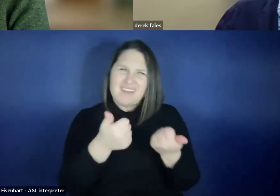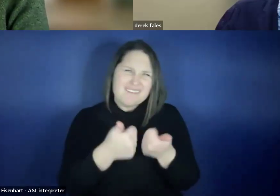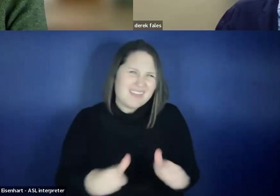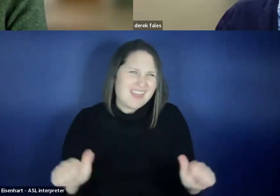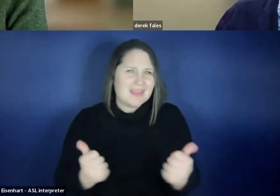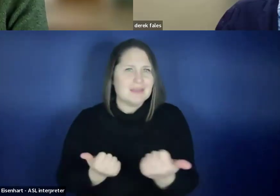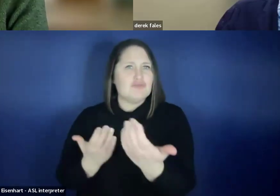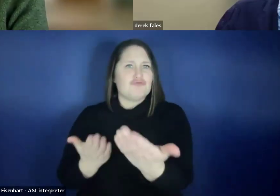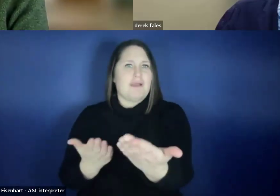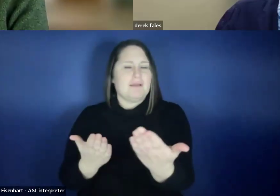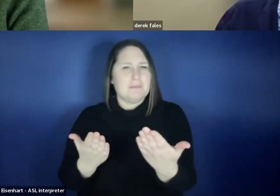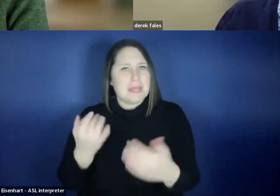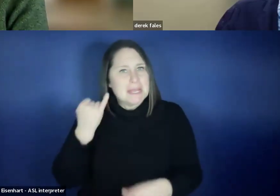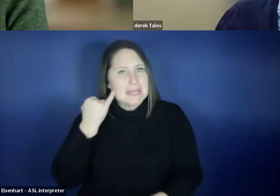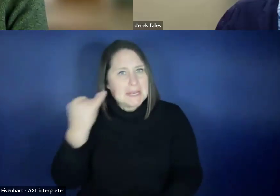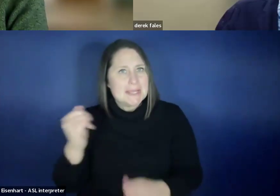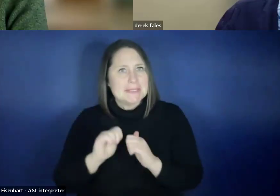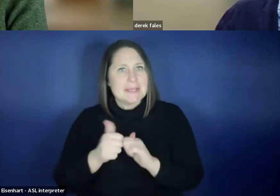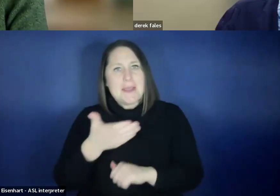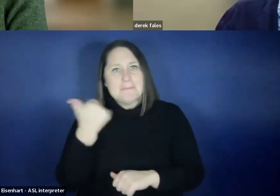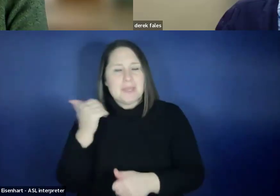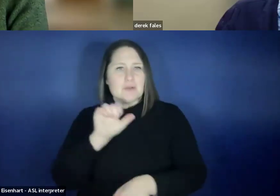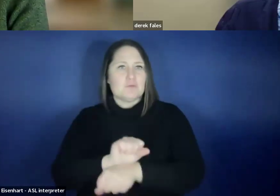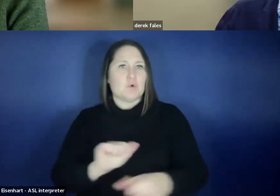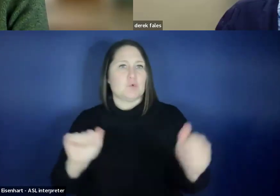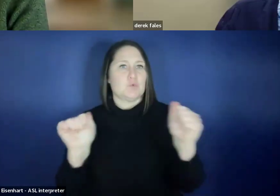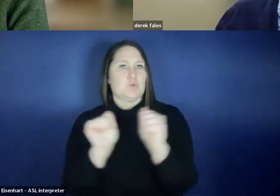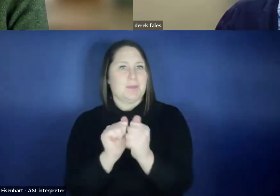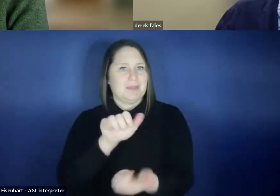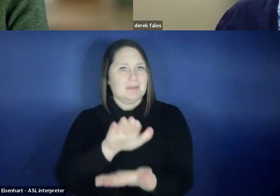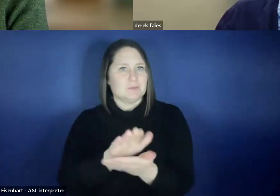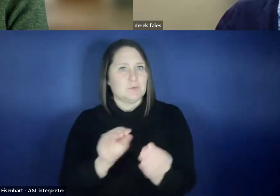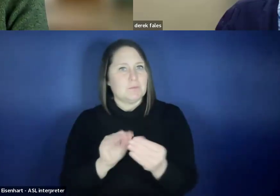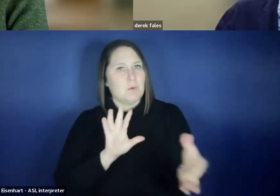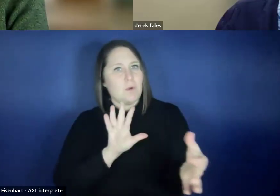recommendations that anybody can give us about how to work better with those schools or make more connections in the school systems.